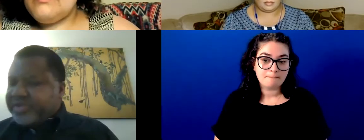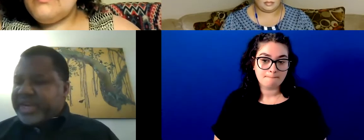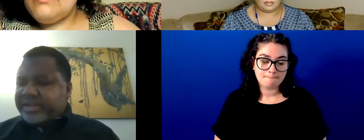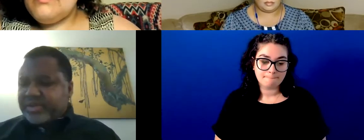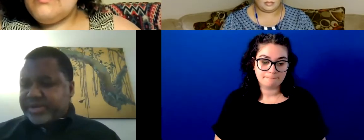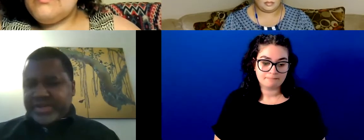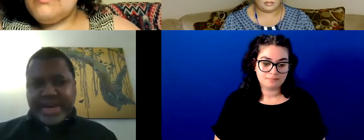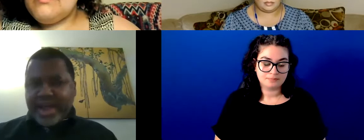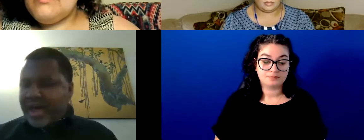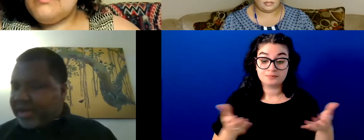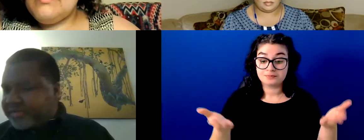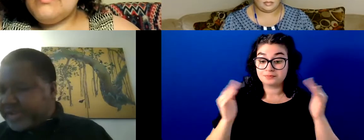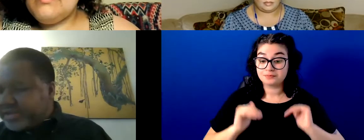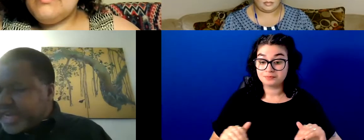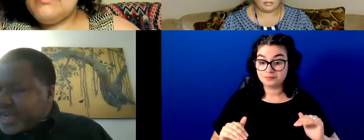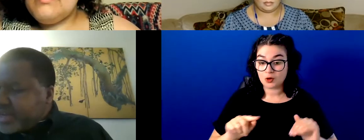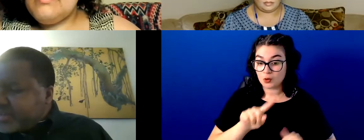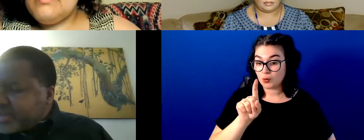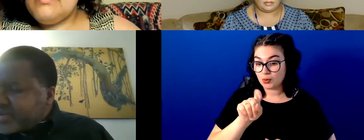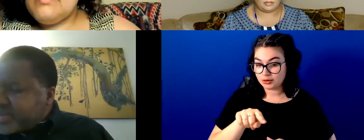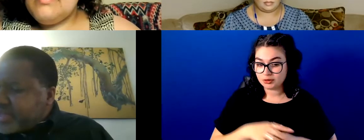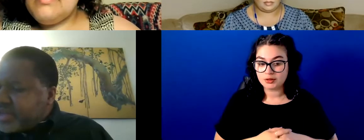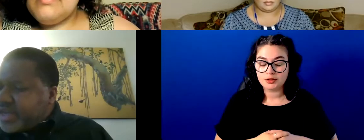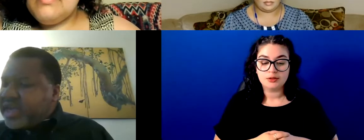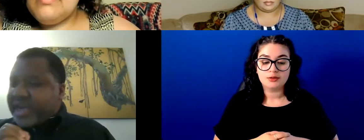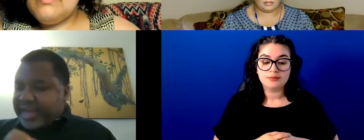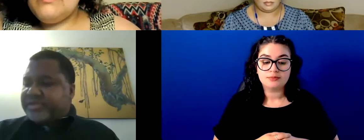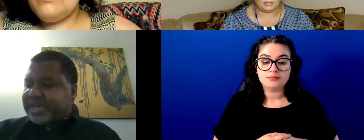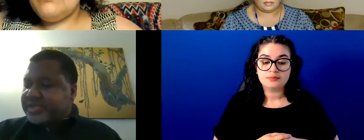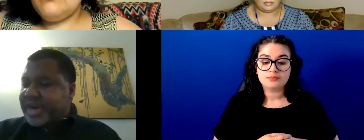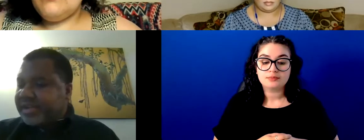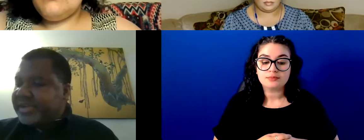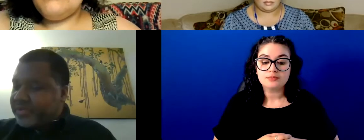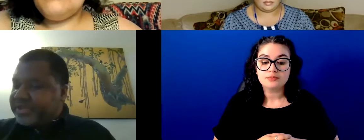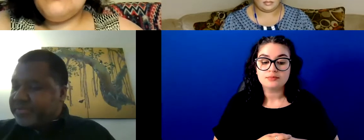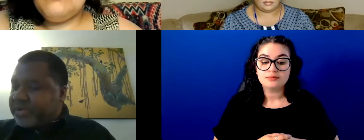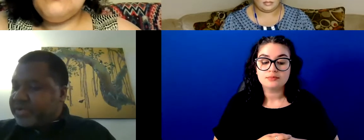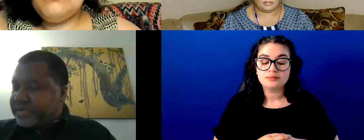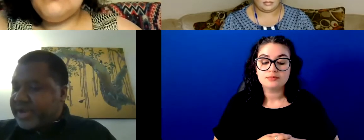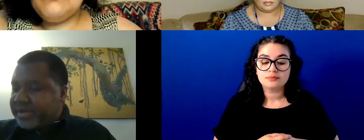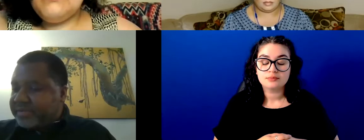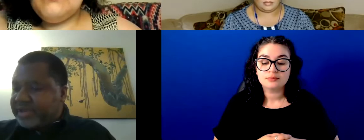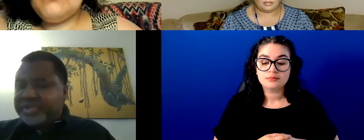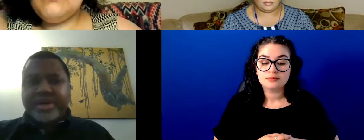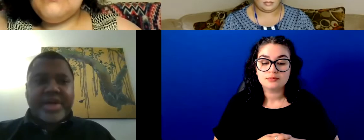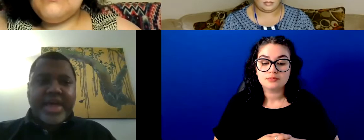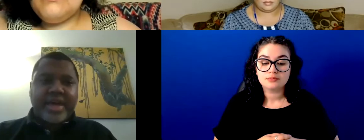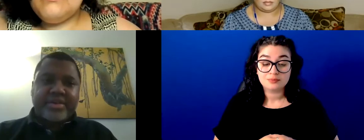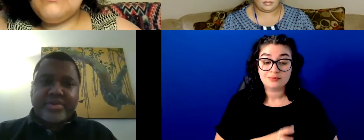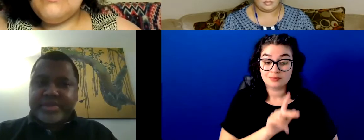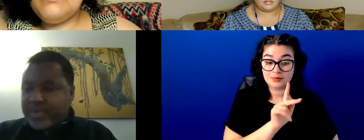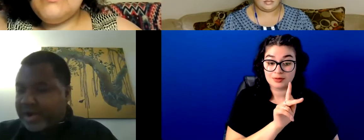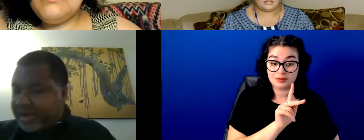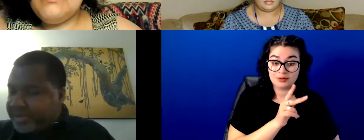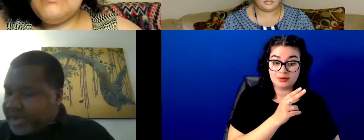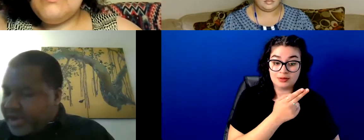So the next question that I have is, considering the intersectionality, which both Kehisha and